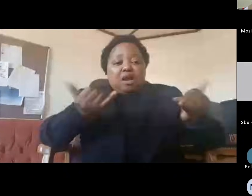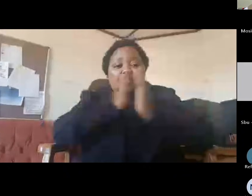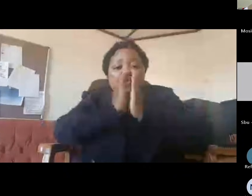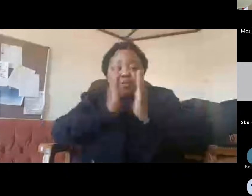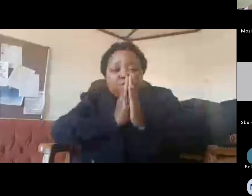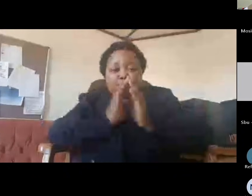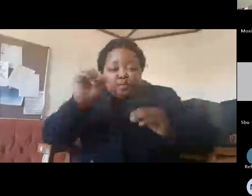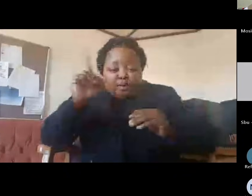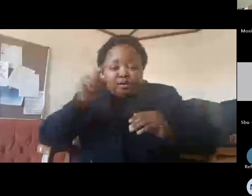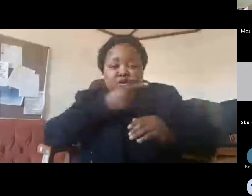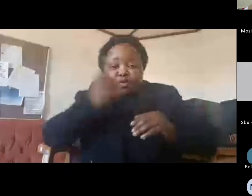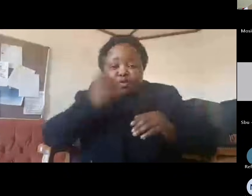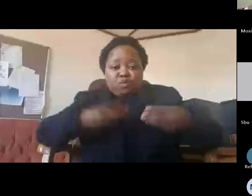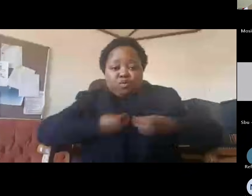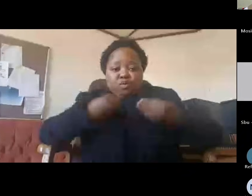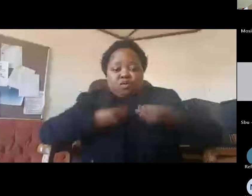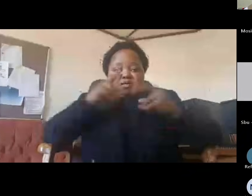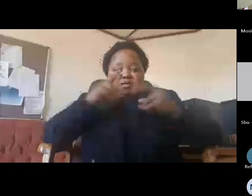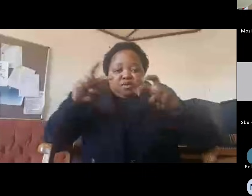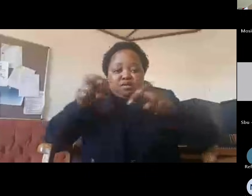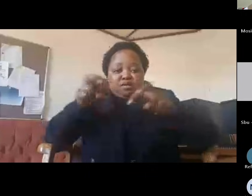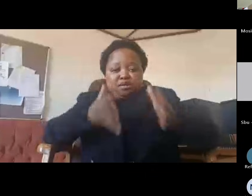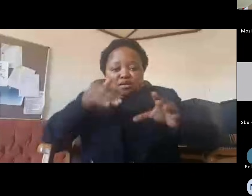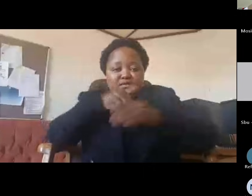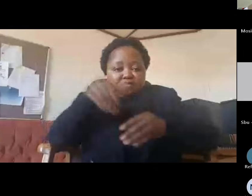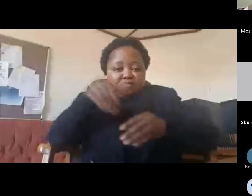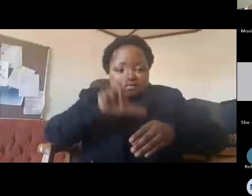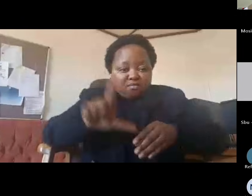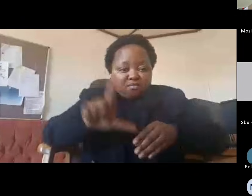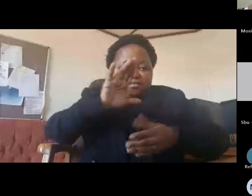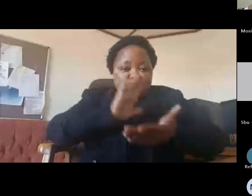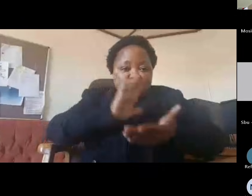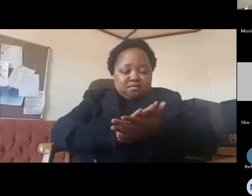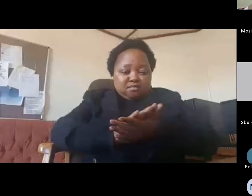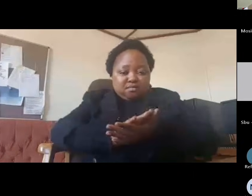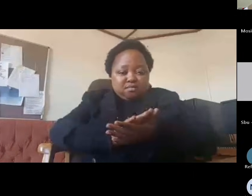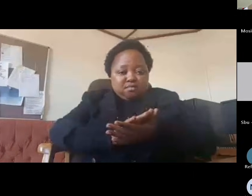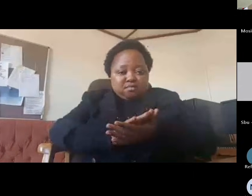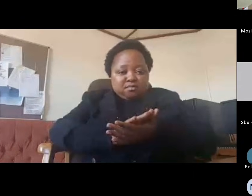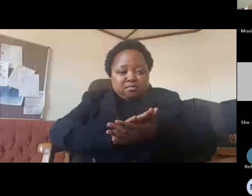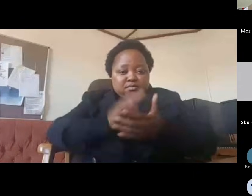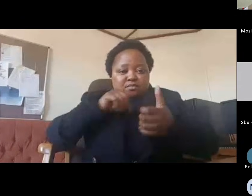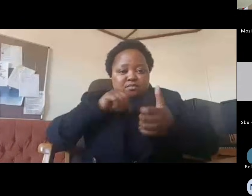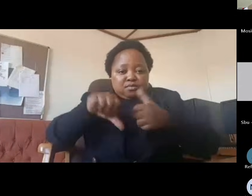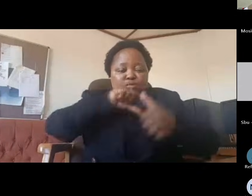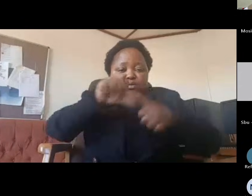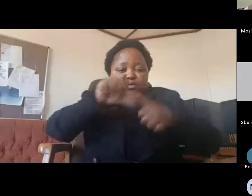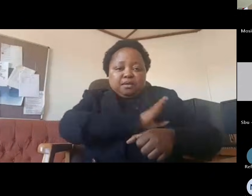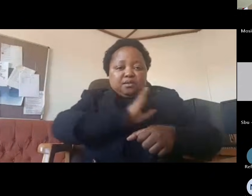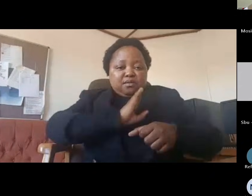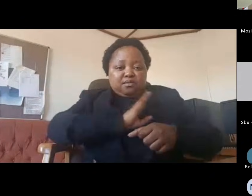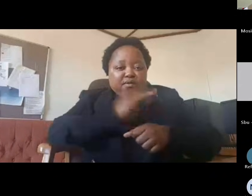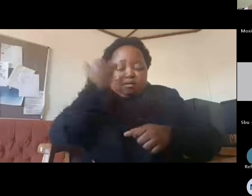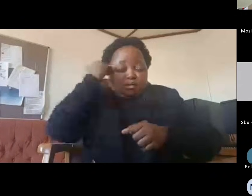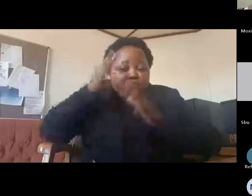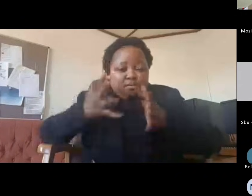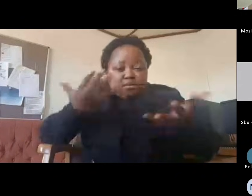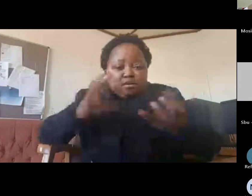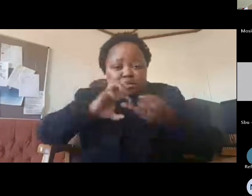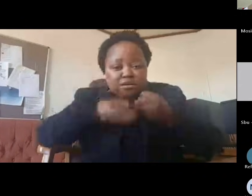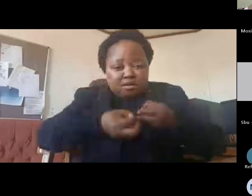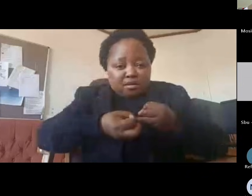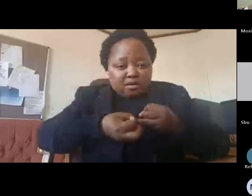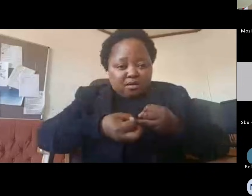young researchers in Lesotho, anthropologists, social and behavior change experts, to really try and tap into that area.